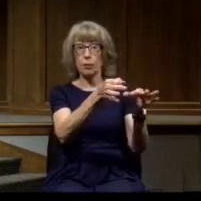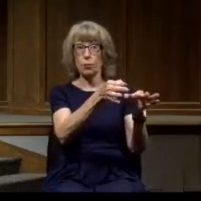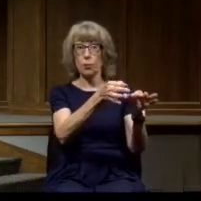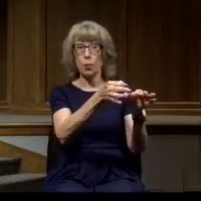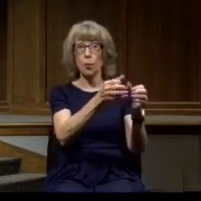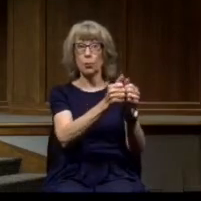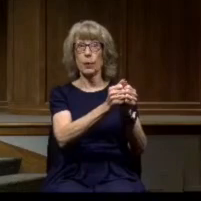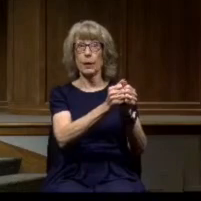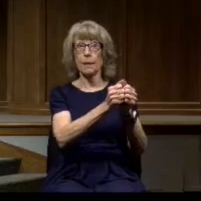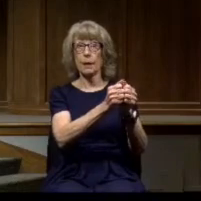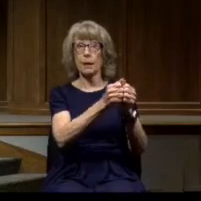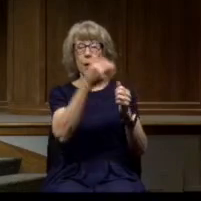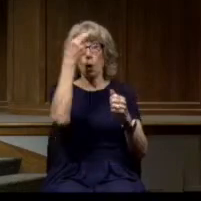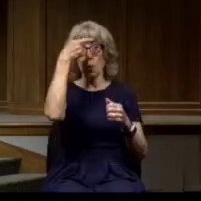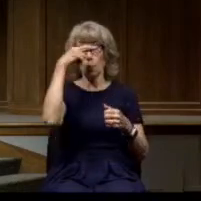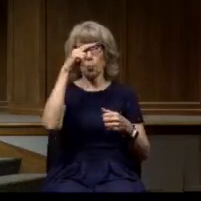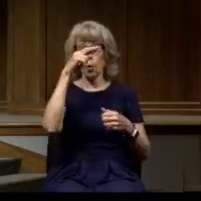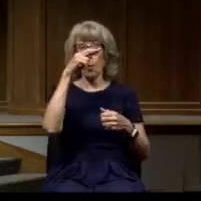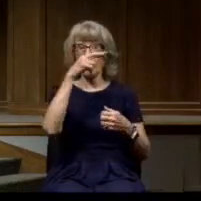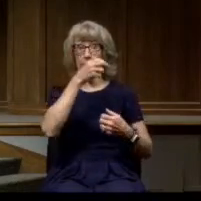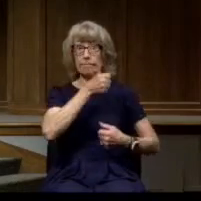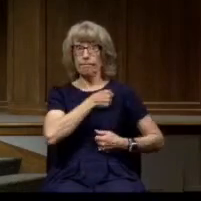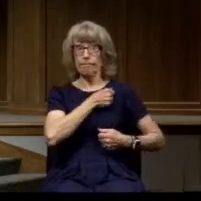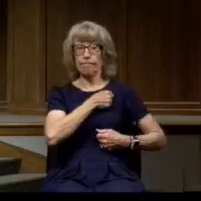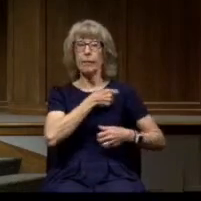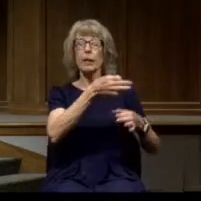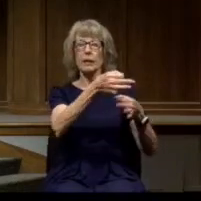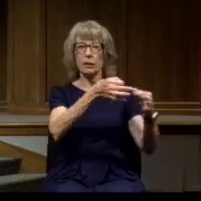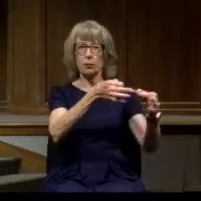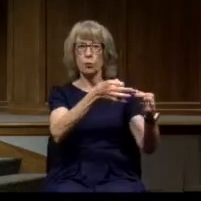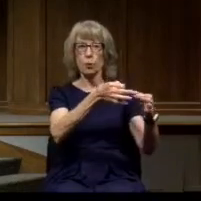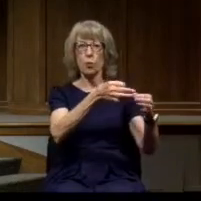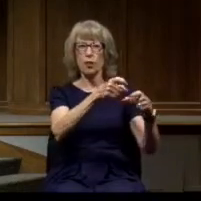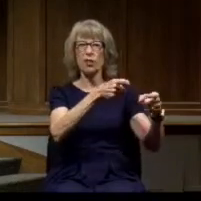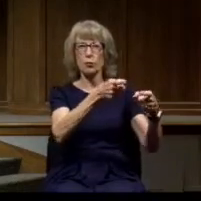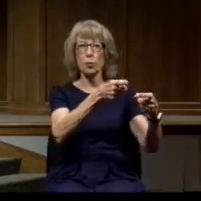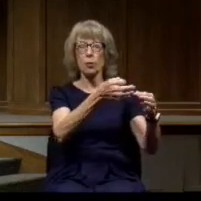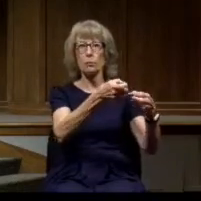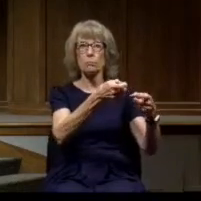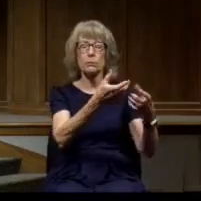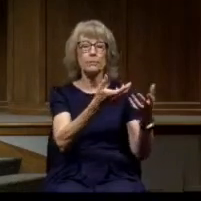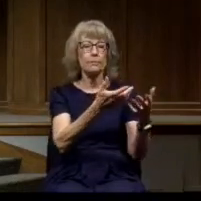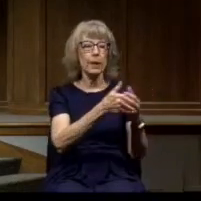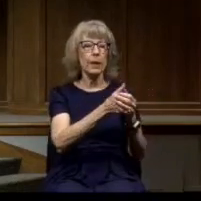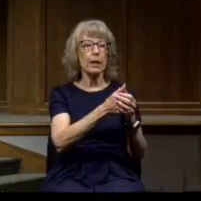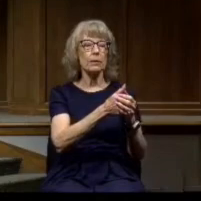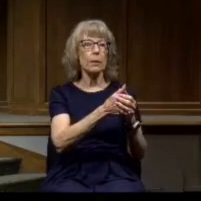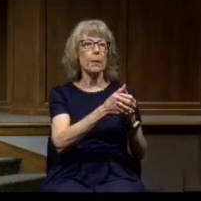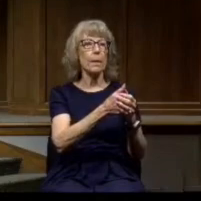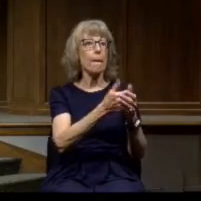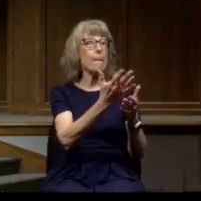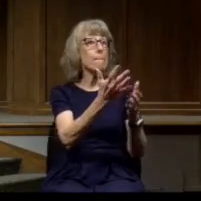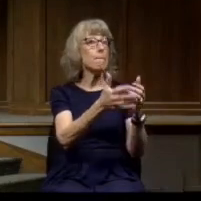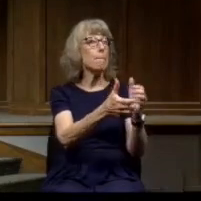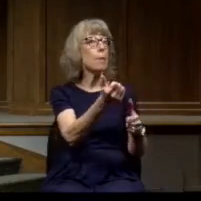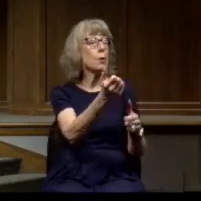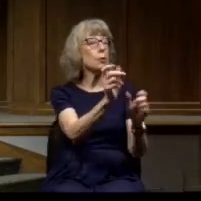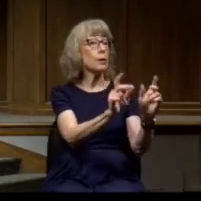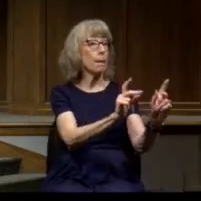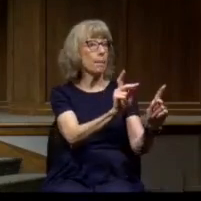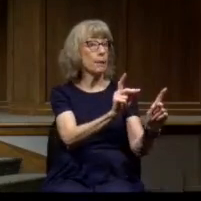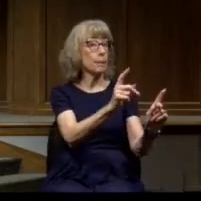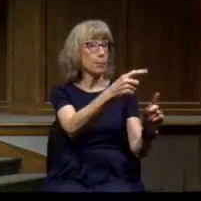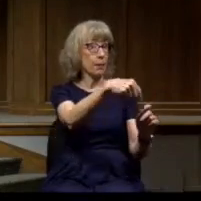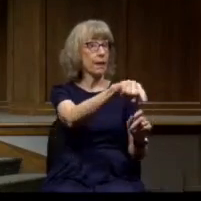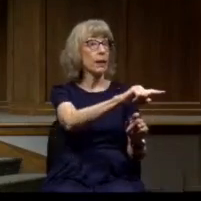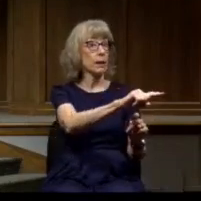about 50% of the people that lived there were current or former Roman military. So let's just say, for example, that Syntyche is a